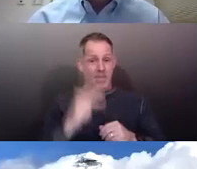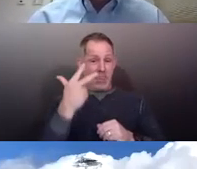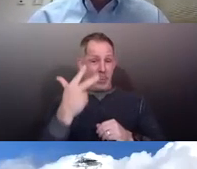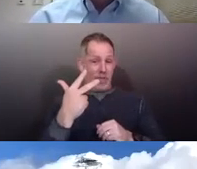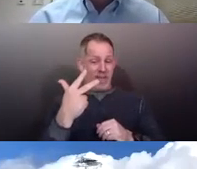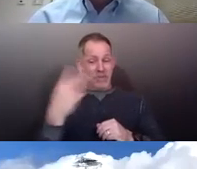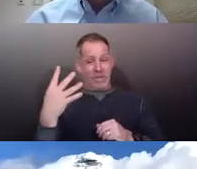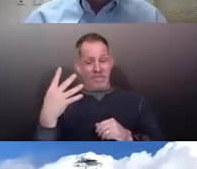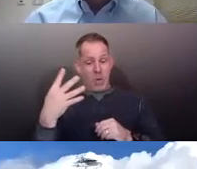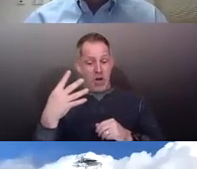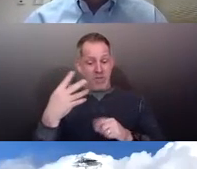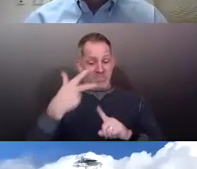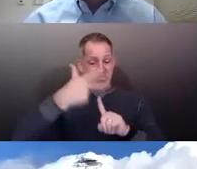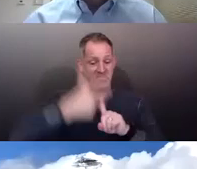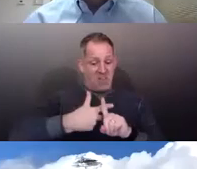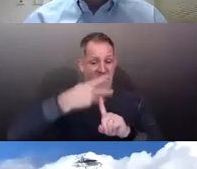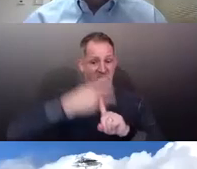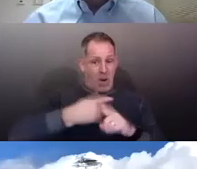serial groups of